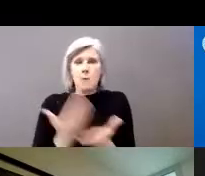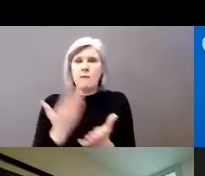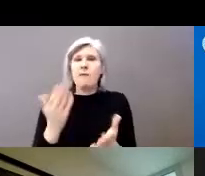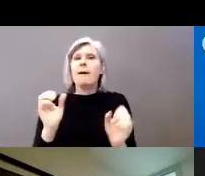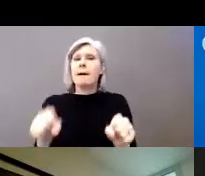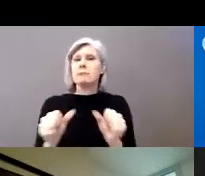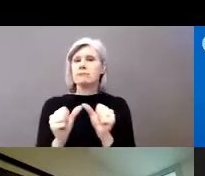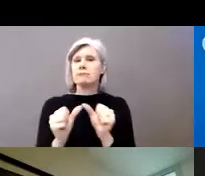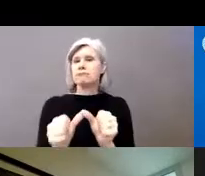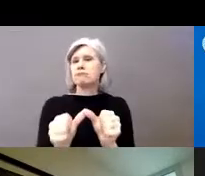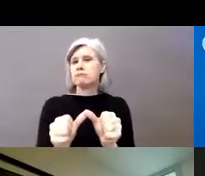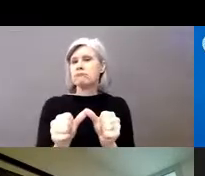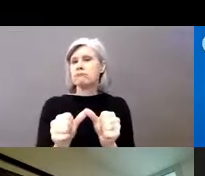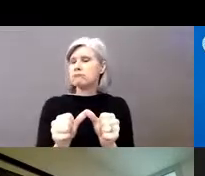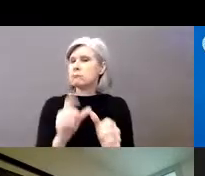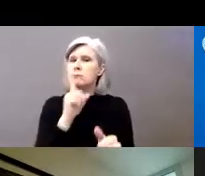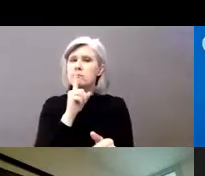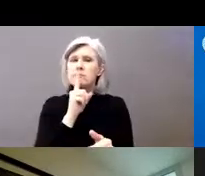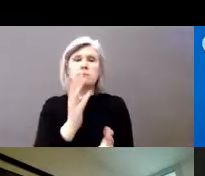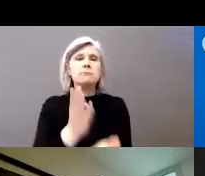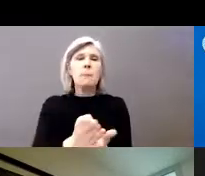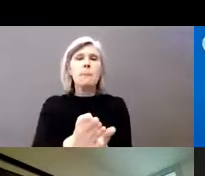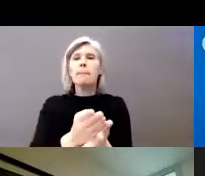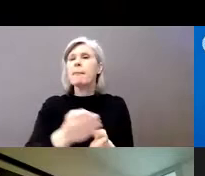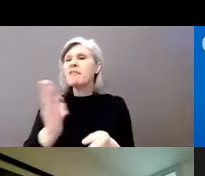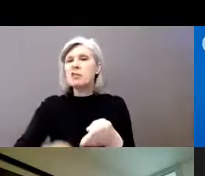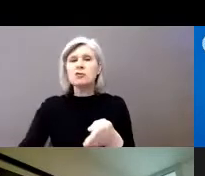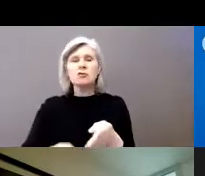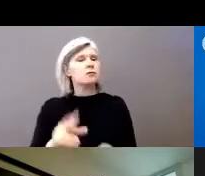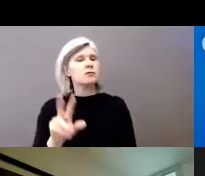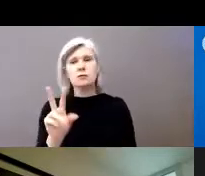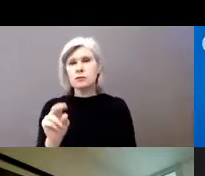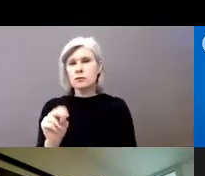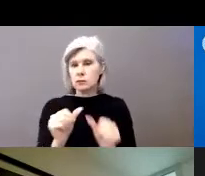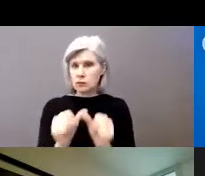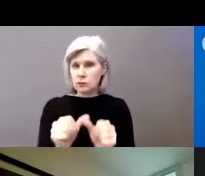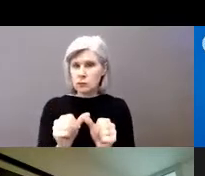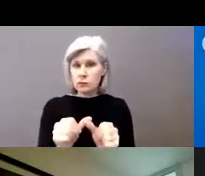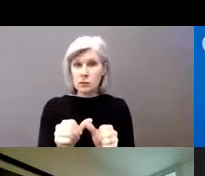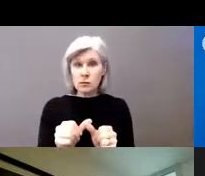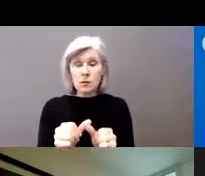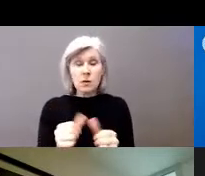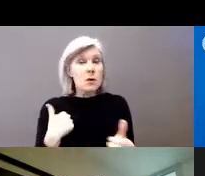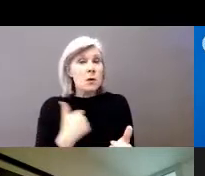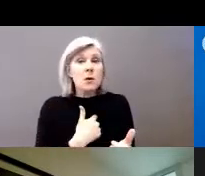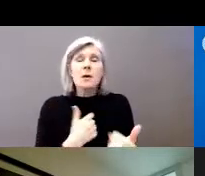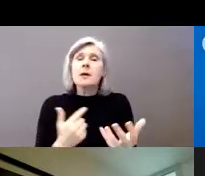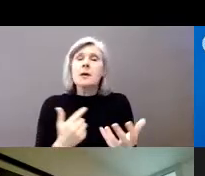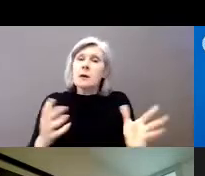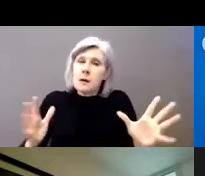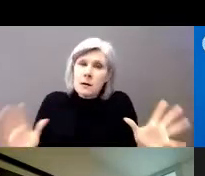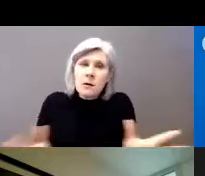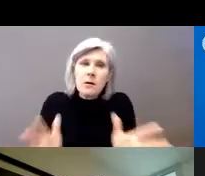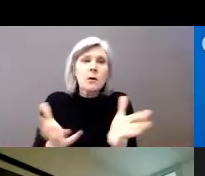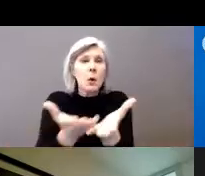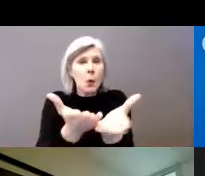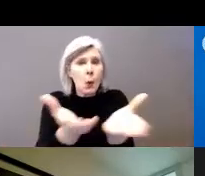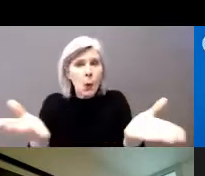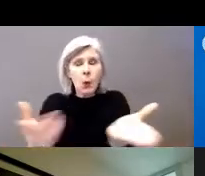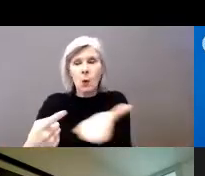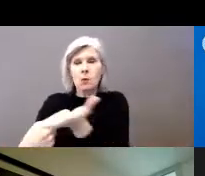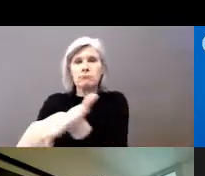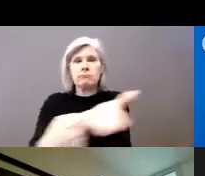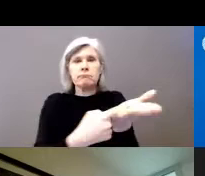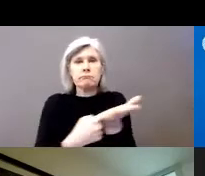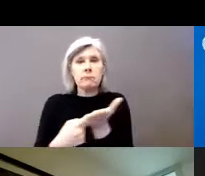here. We want these conversations to take place in your homes with your family and friends. We want these conversations